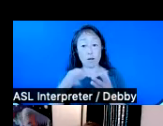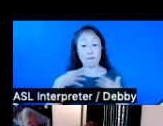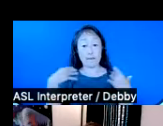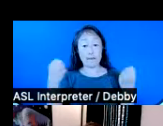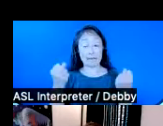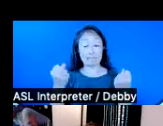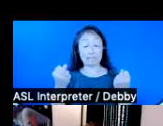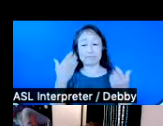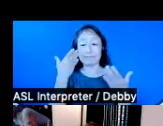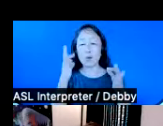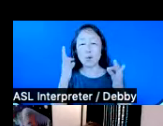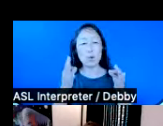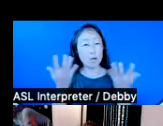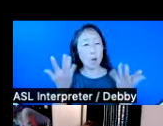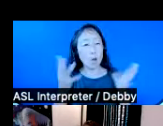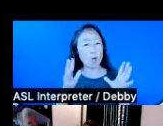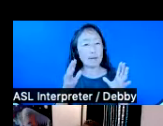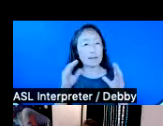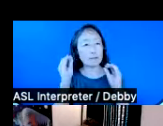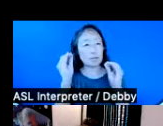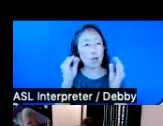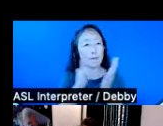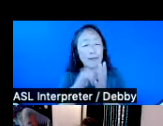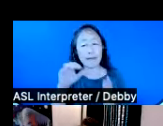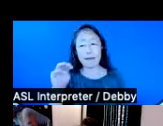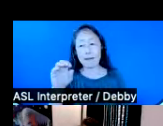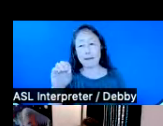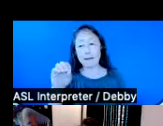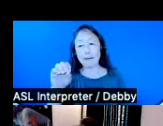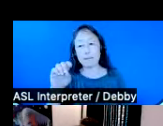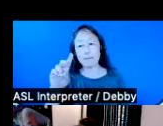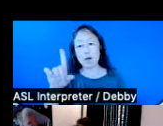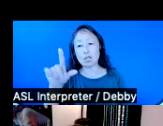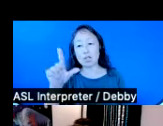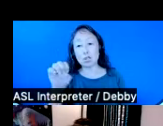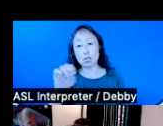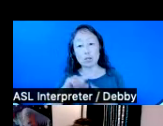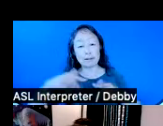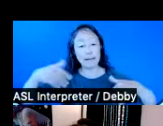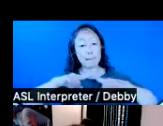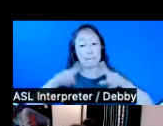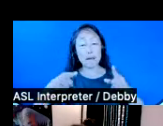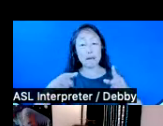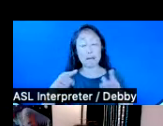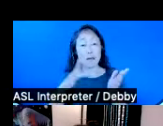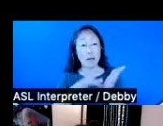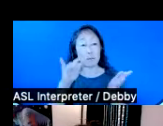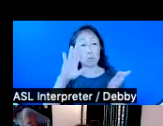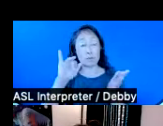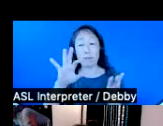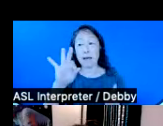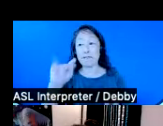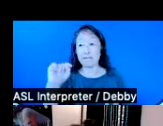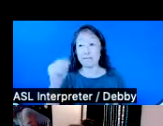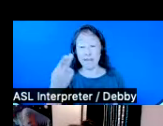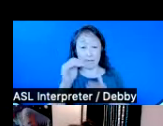know if the module's been done yet or if it's coming, but abuse by faith leaders, that can add a whole